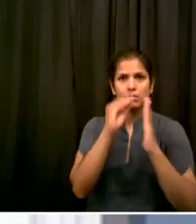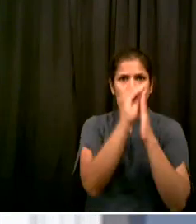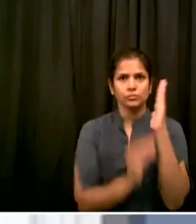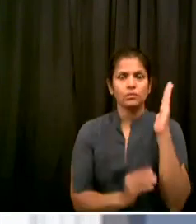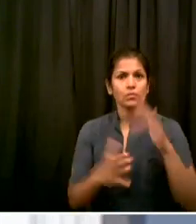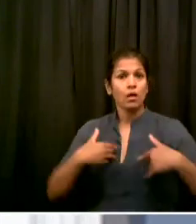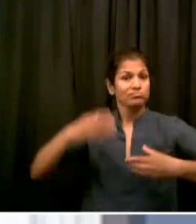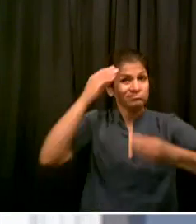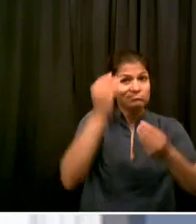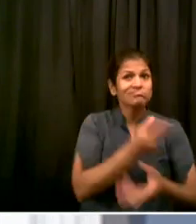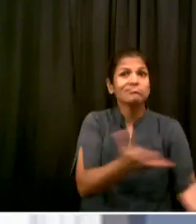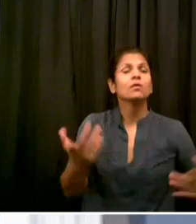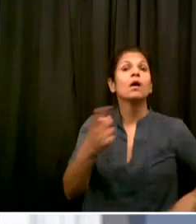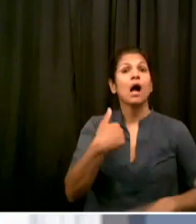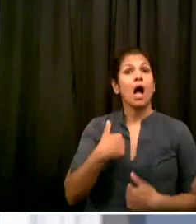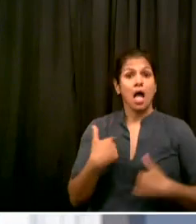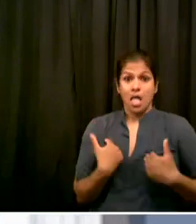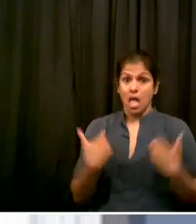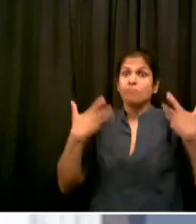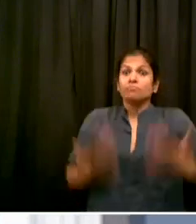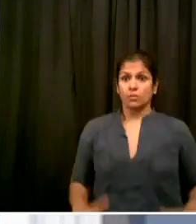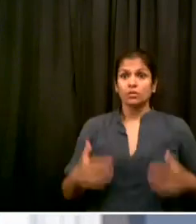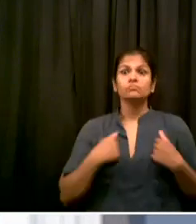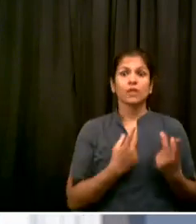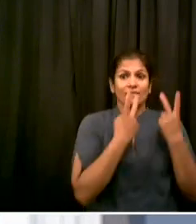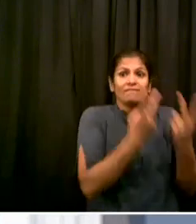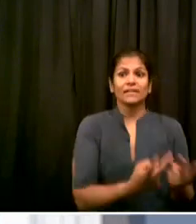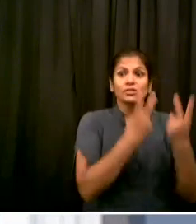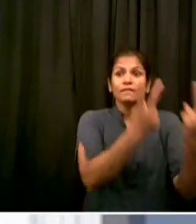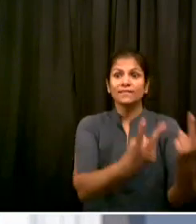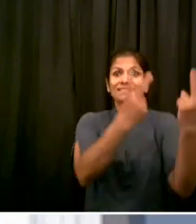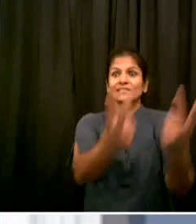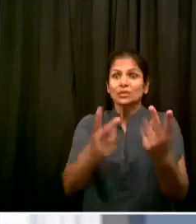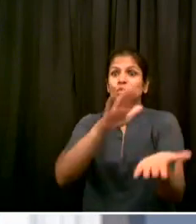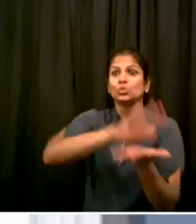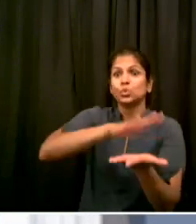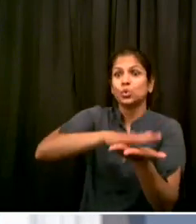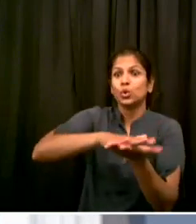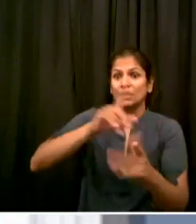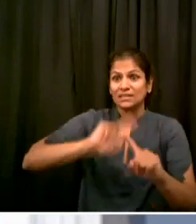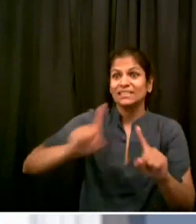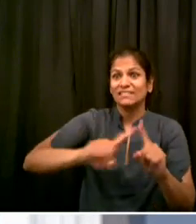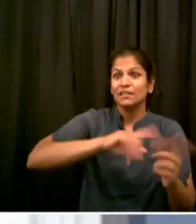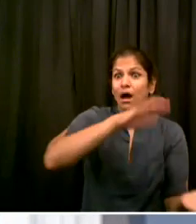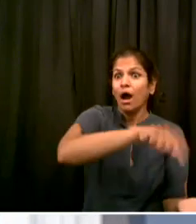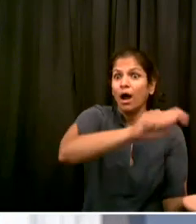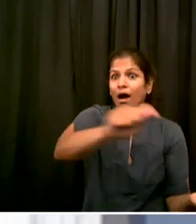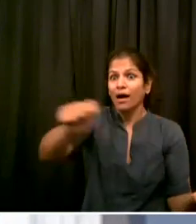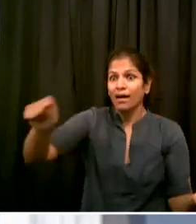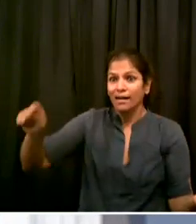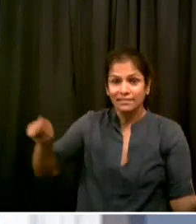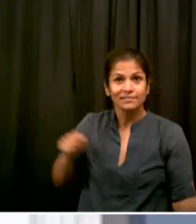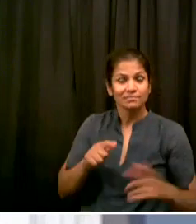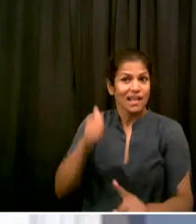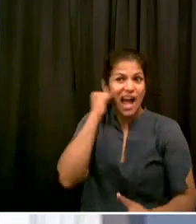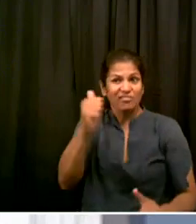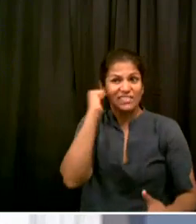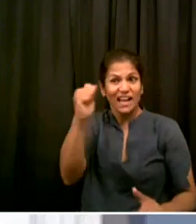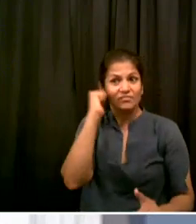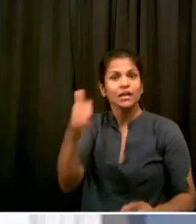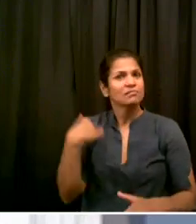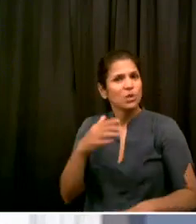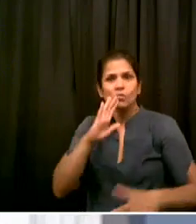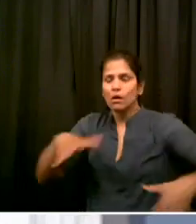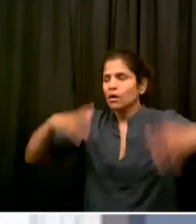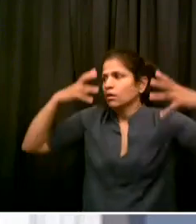engineers are doing, that our teachers are doing. Our teachers already in setting up classrooms. So there's a lot of work that's happening on the ground.